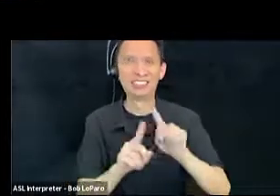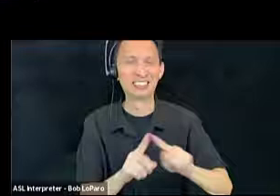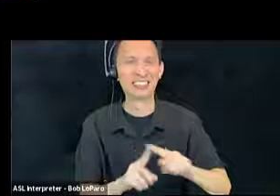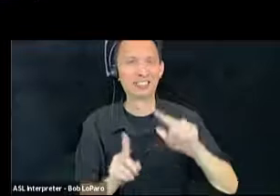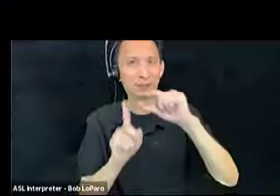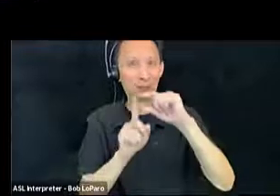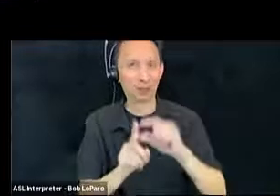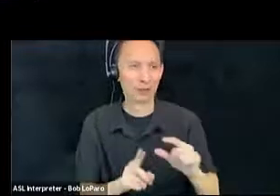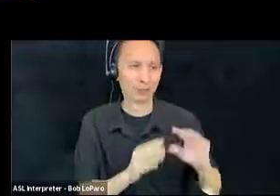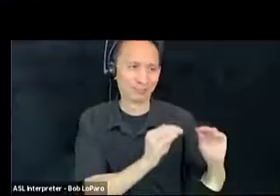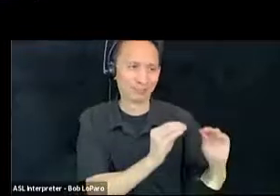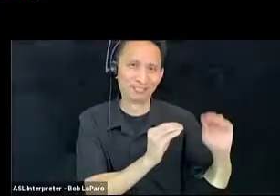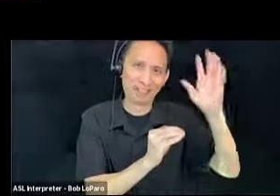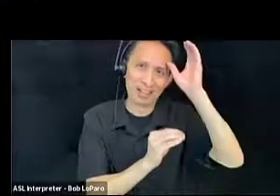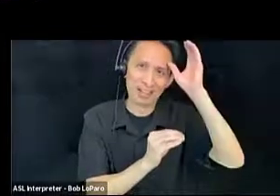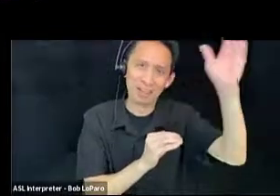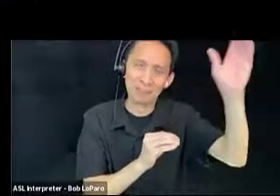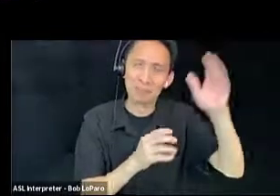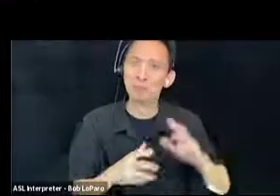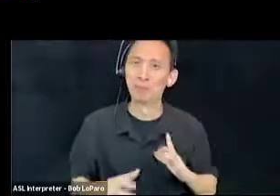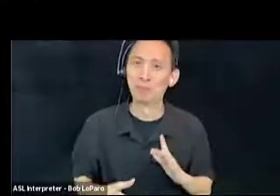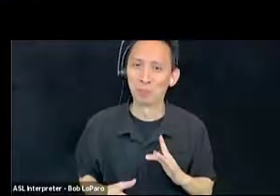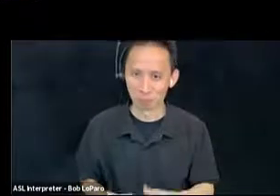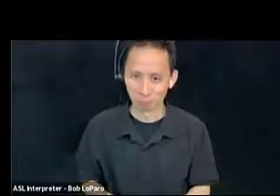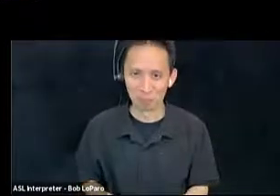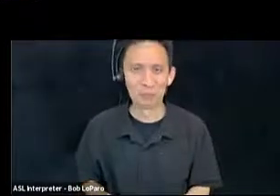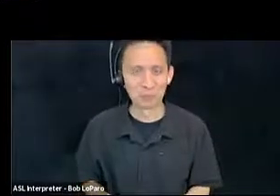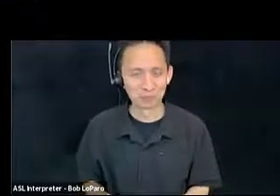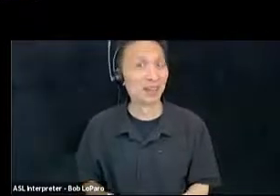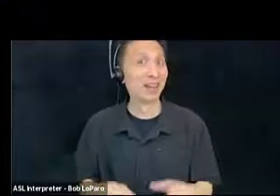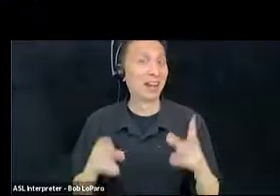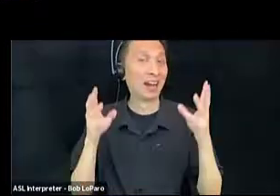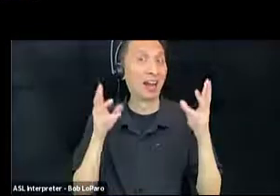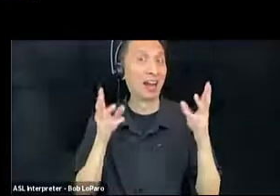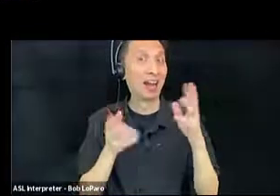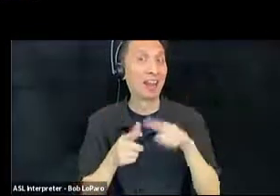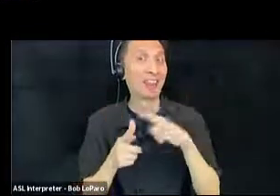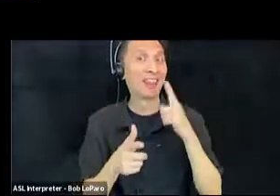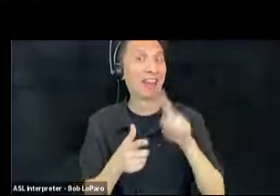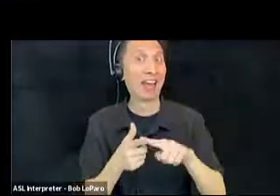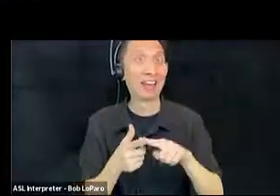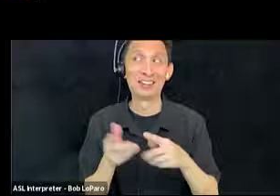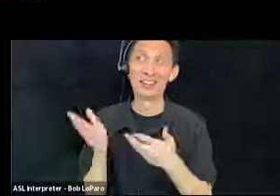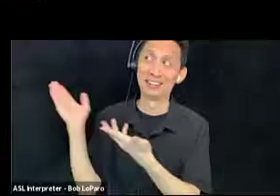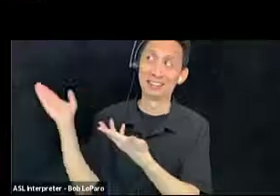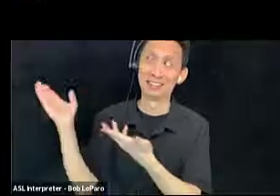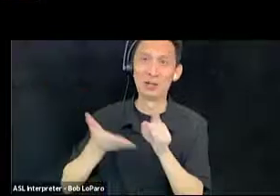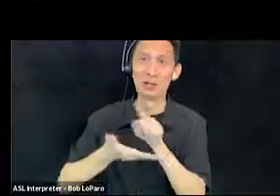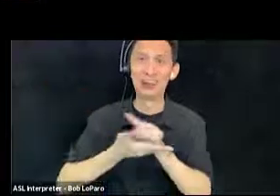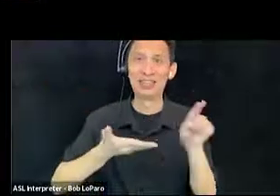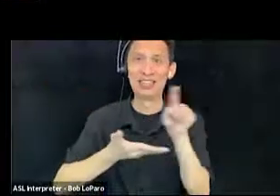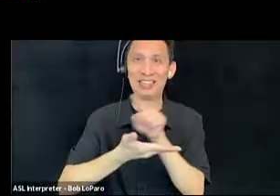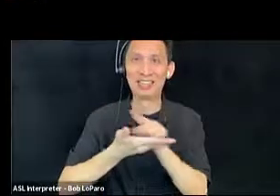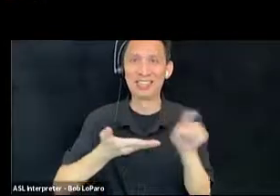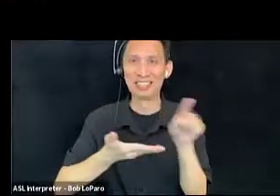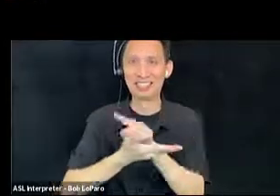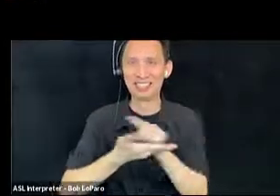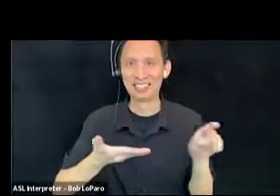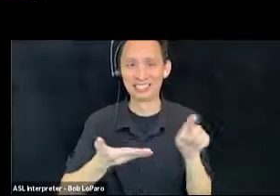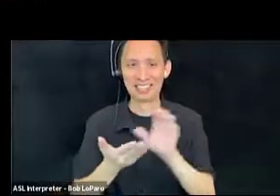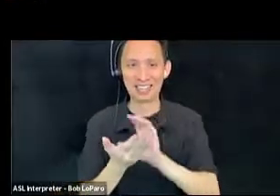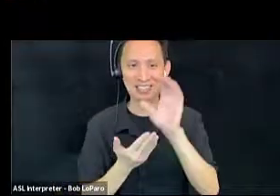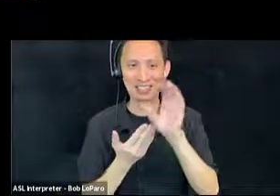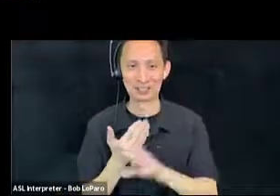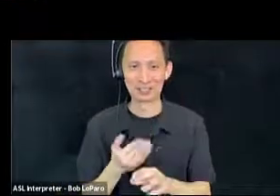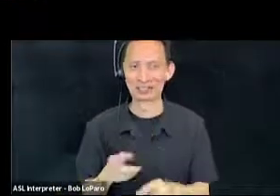concepts, and that is all going to feed beautifully into a weekly calendar. So the picture we have here is